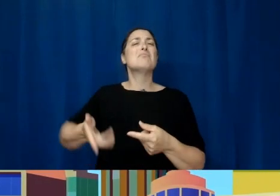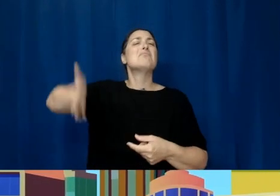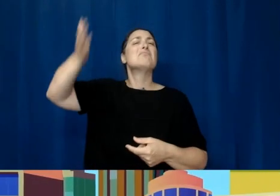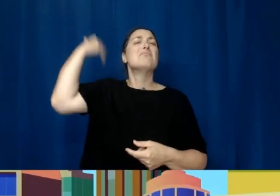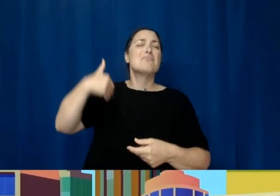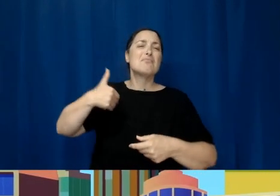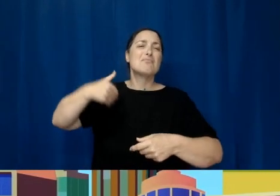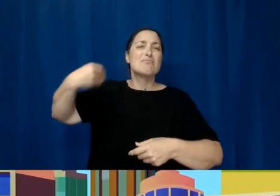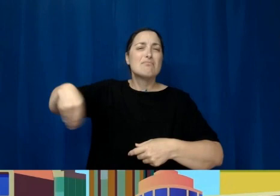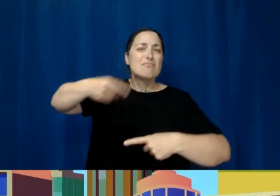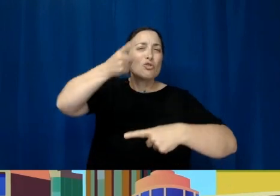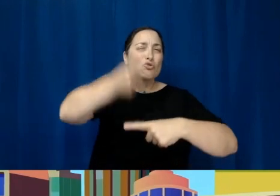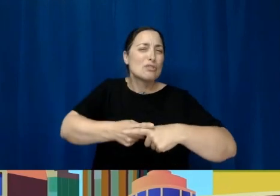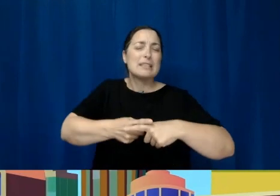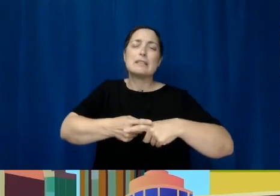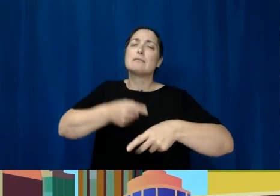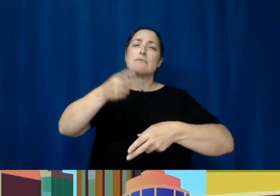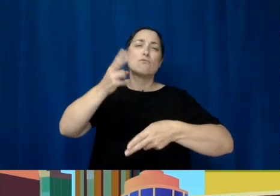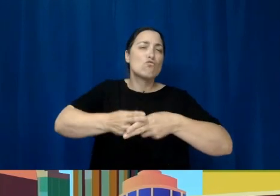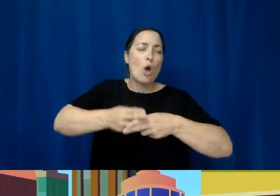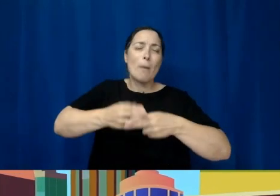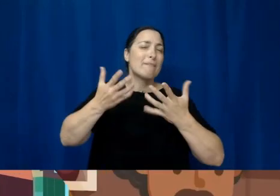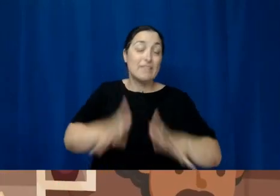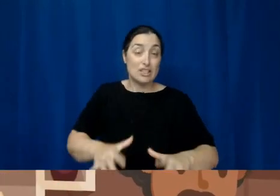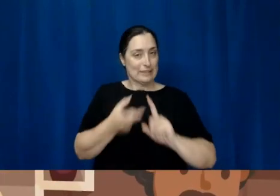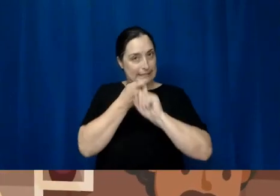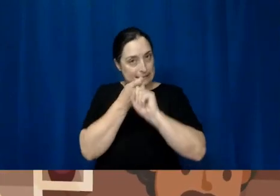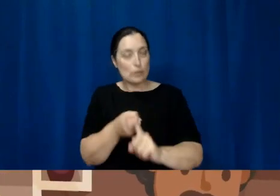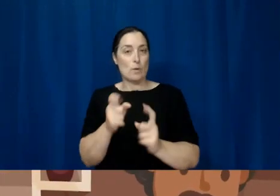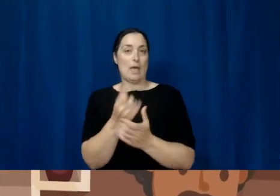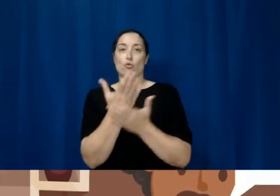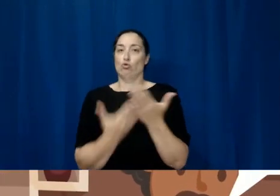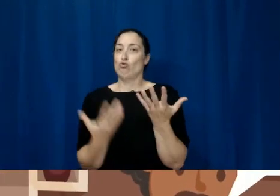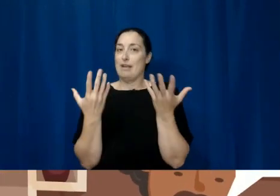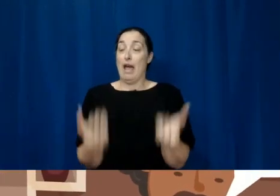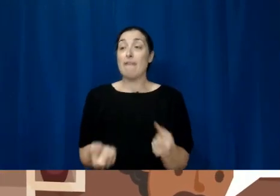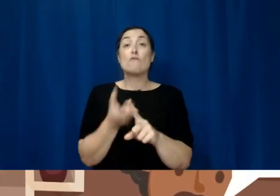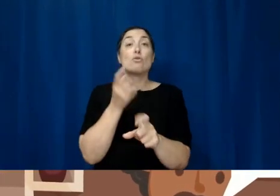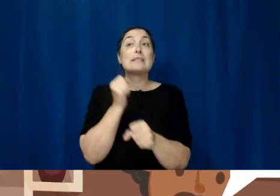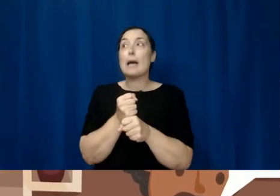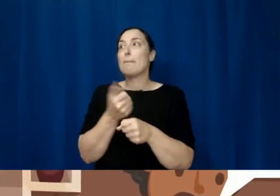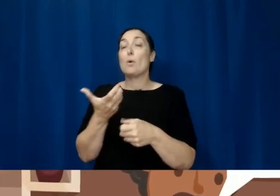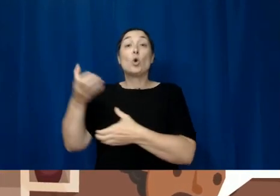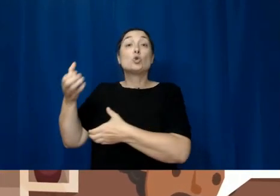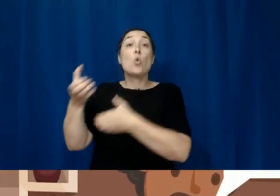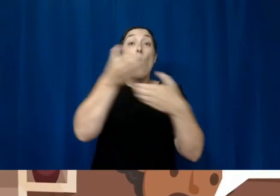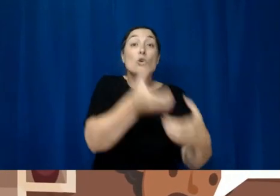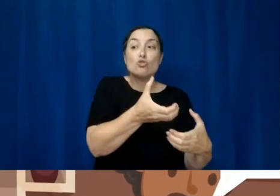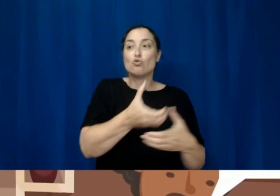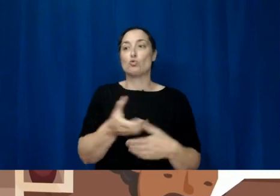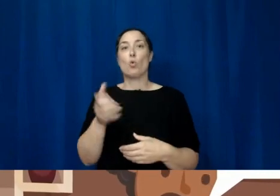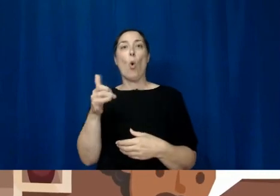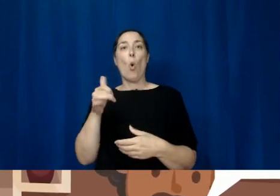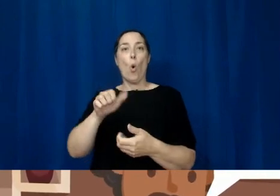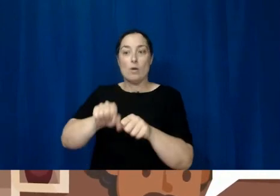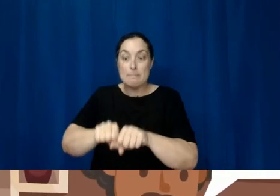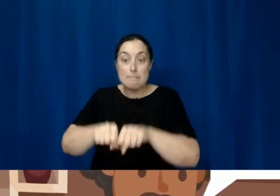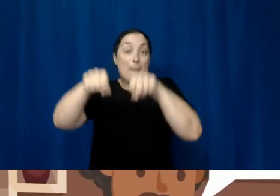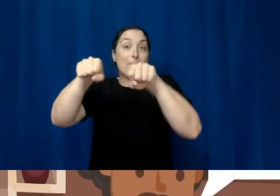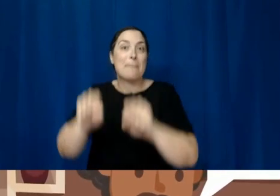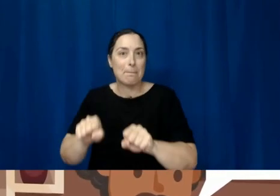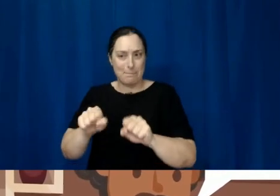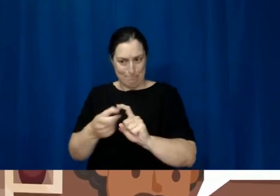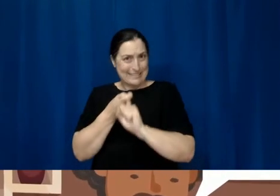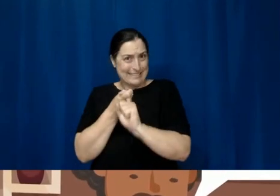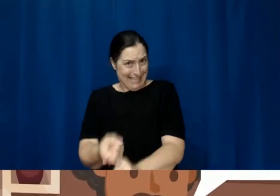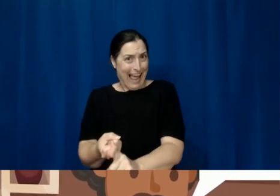of Prometheus still runs strong through our culture. Several common phrases, like carrying the torch and opening Pandora's box, stem from